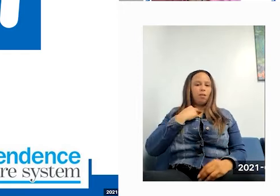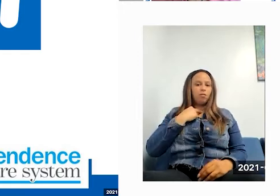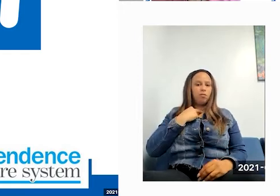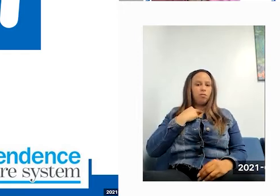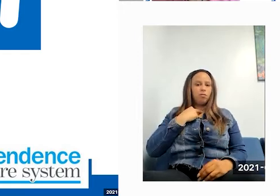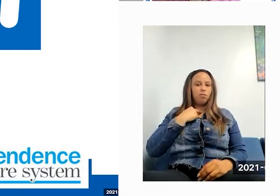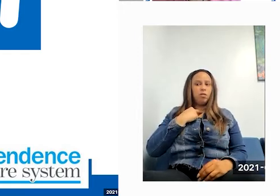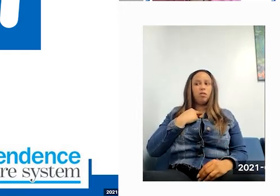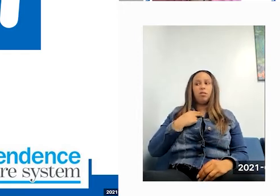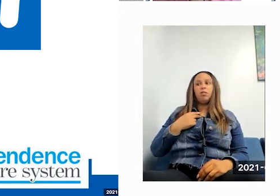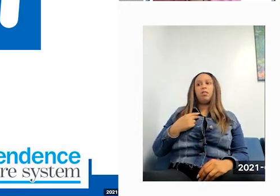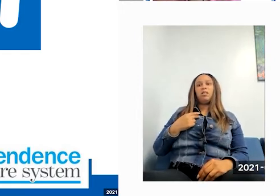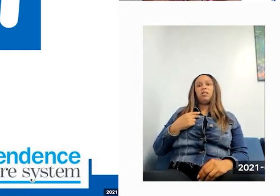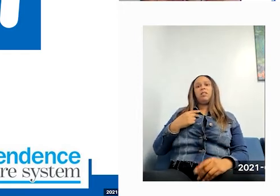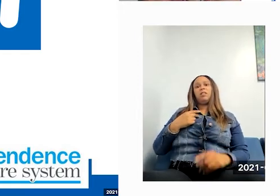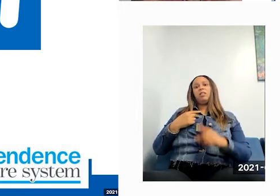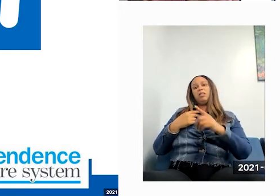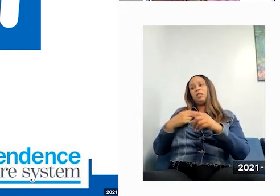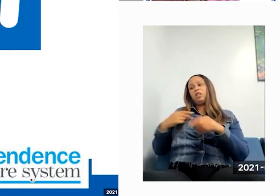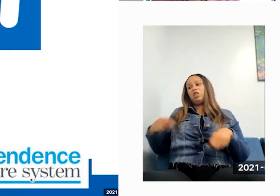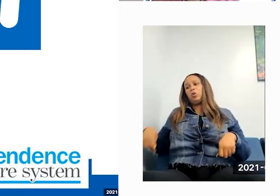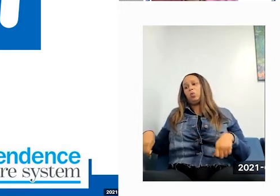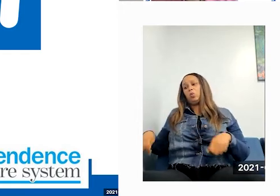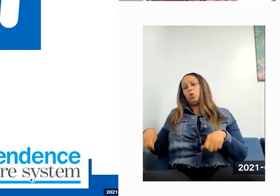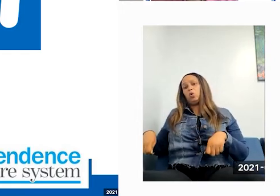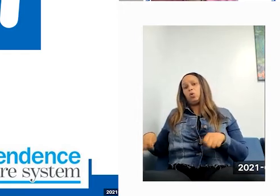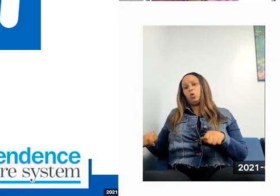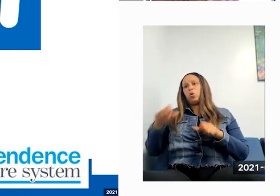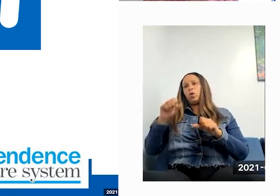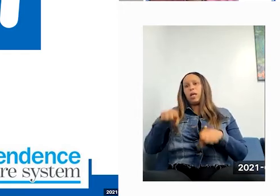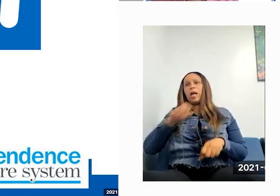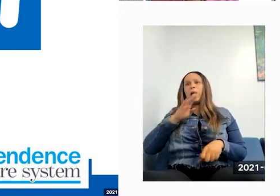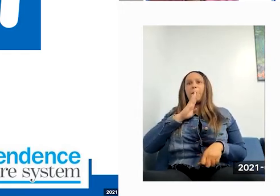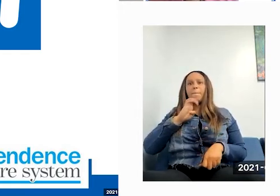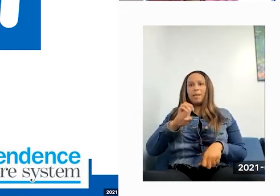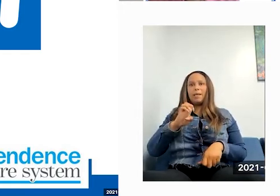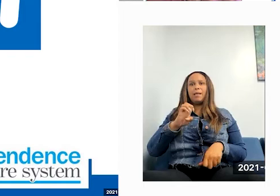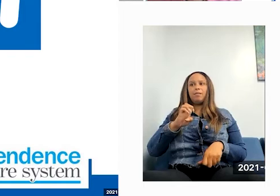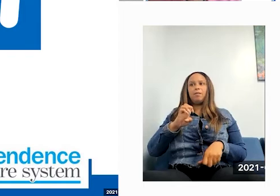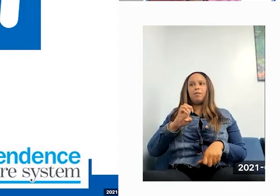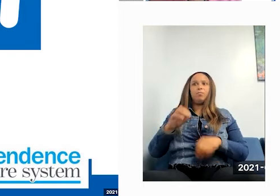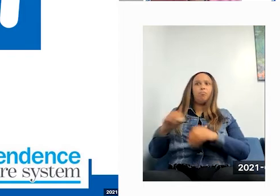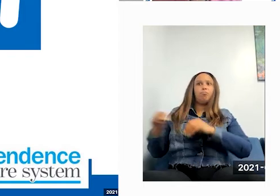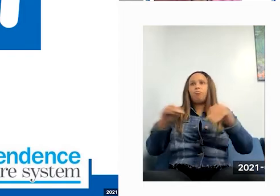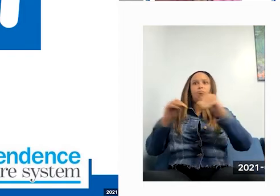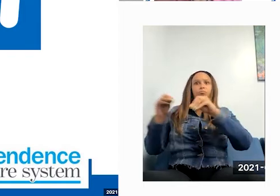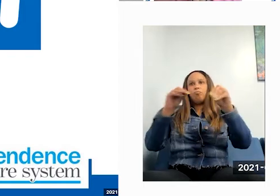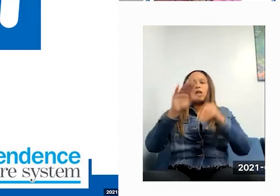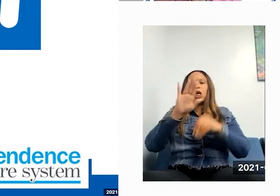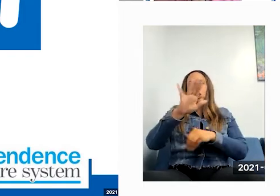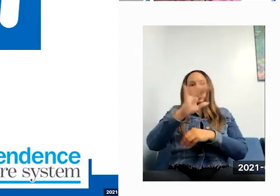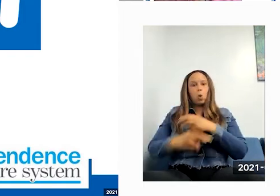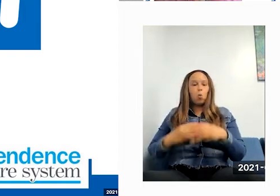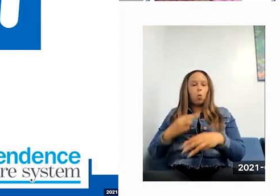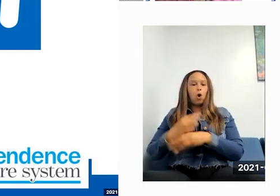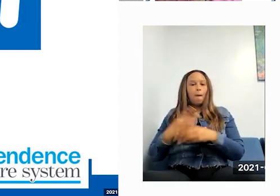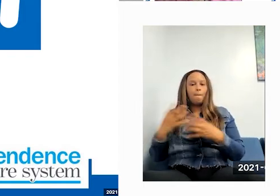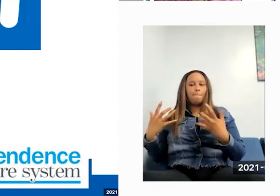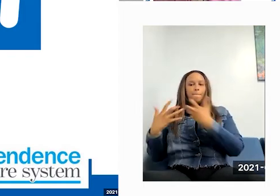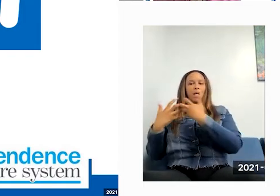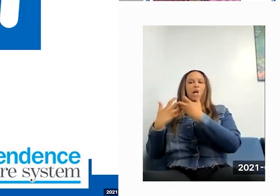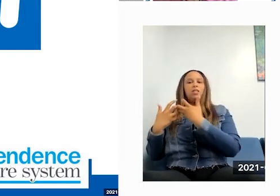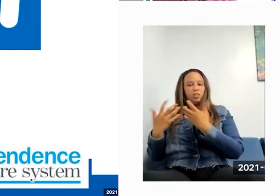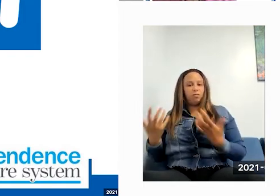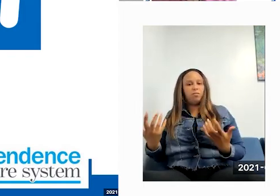Optimally configured wheelchair, you can be an active participant in your world. And this